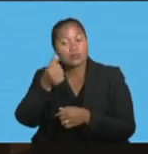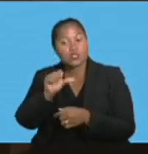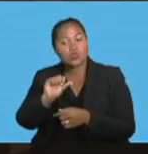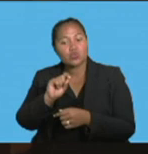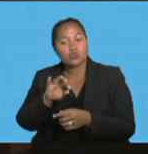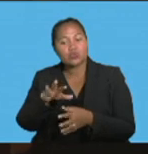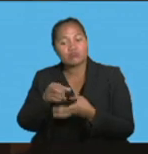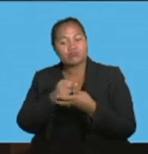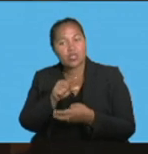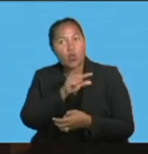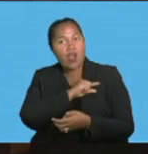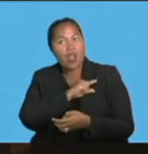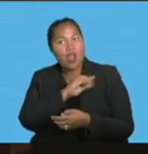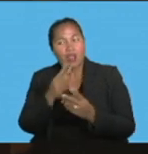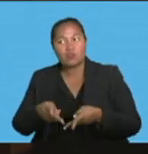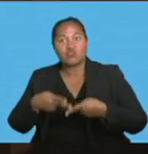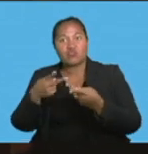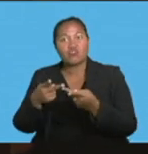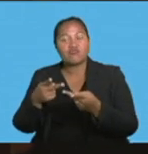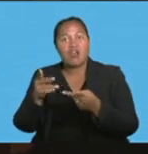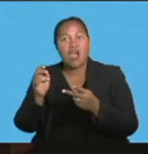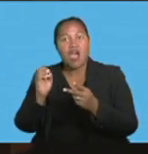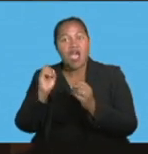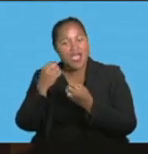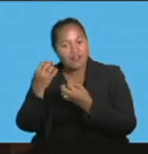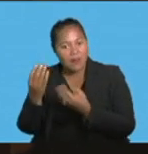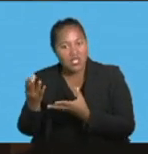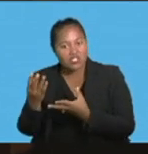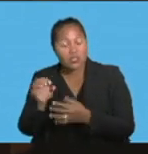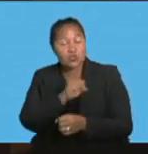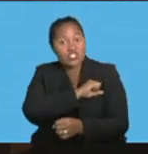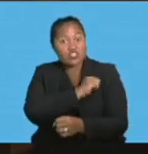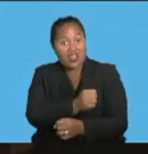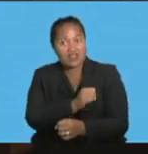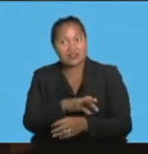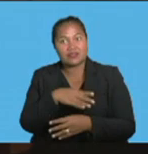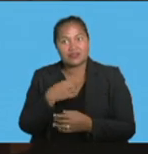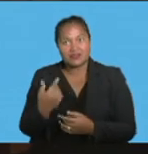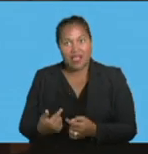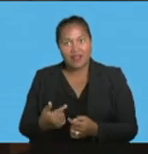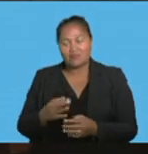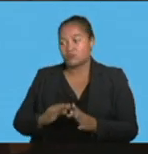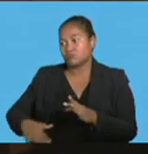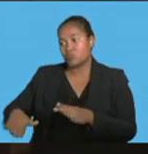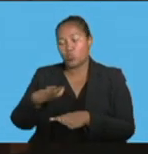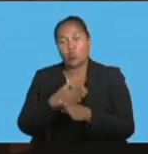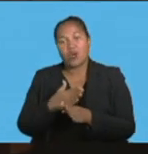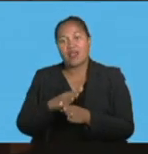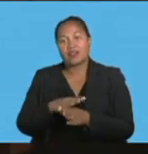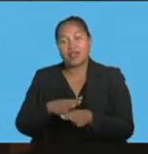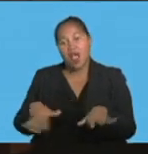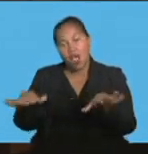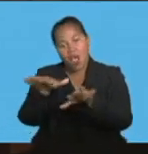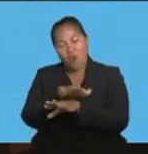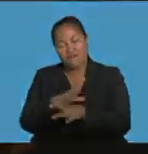quality and improve information for strategic direction to strengthen health services delivery across Fiji. Thank you, sir.